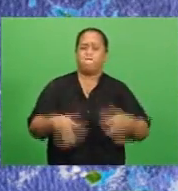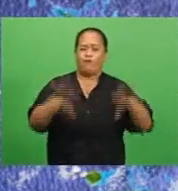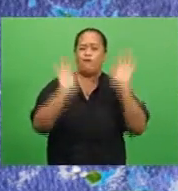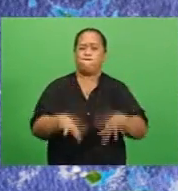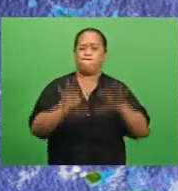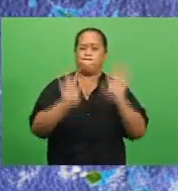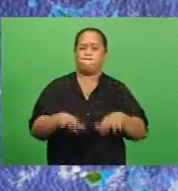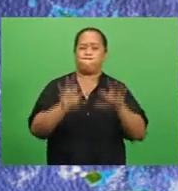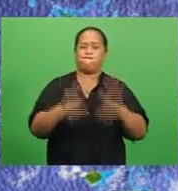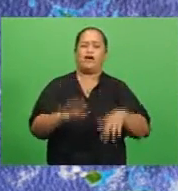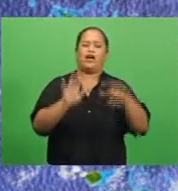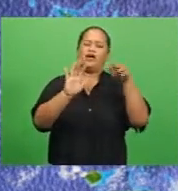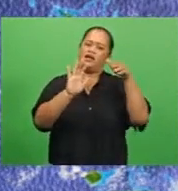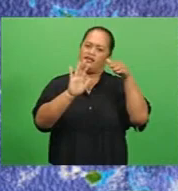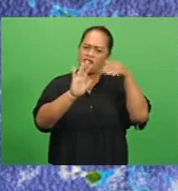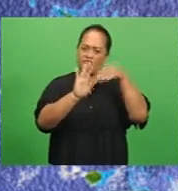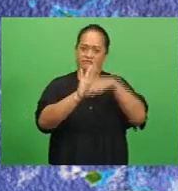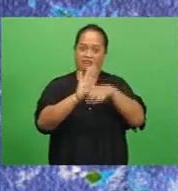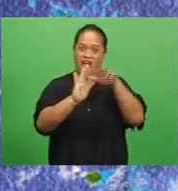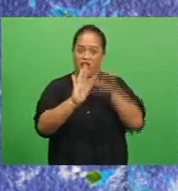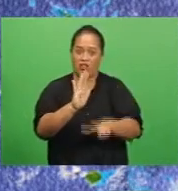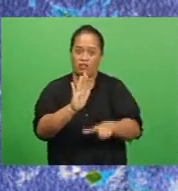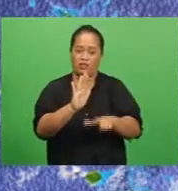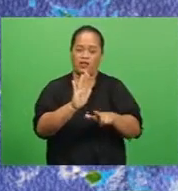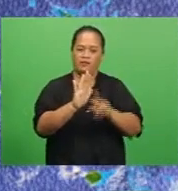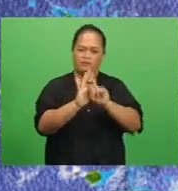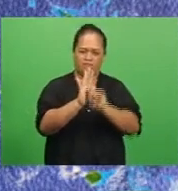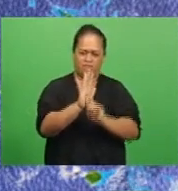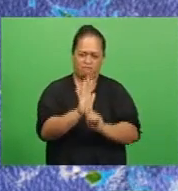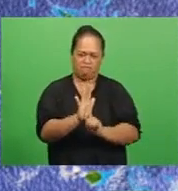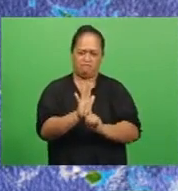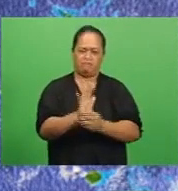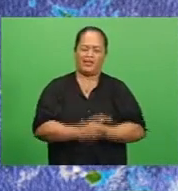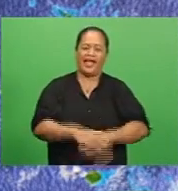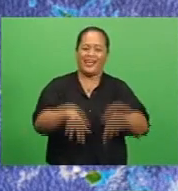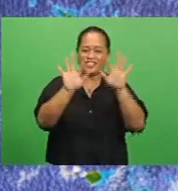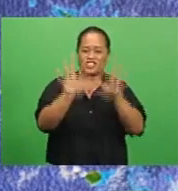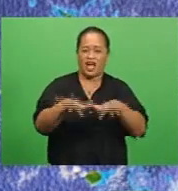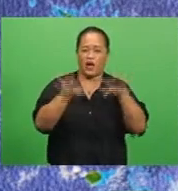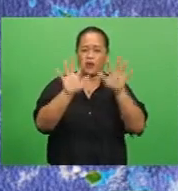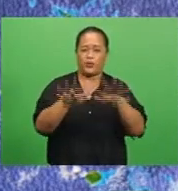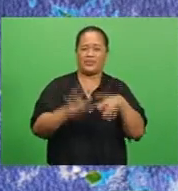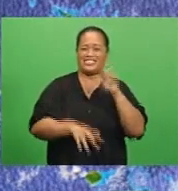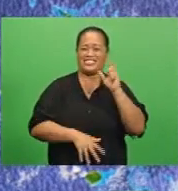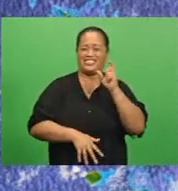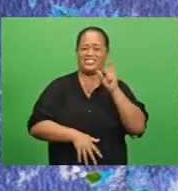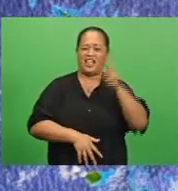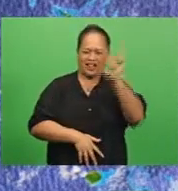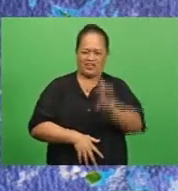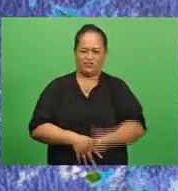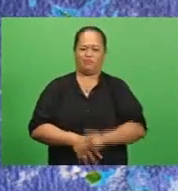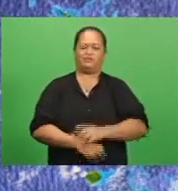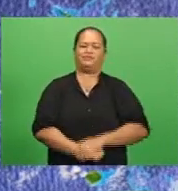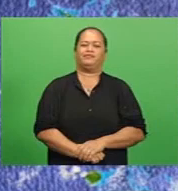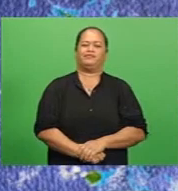drifts across the group. Looking ahead to Thursday, showers and a chance of thunderstorms.